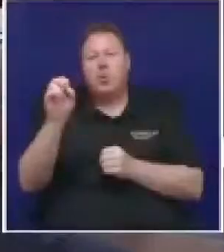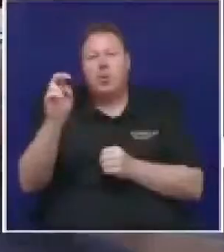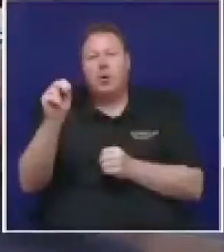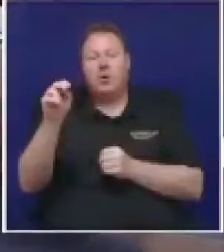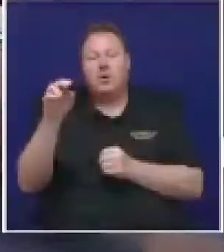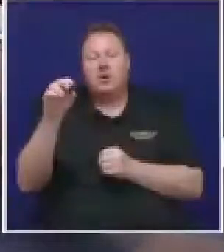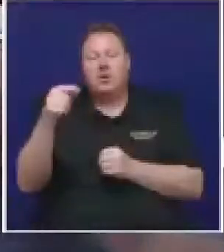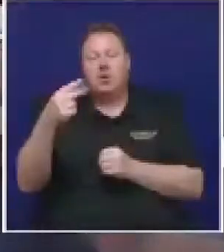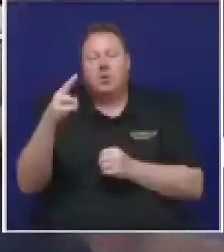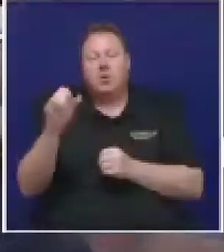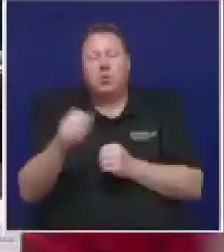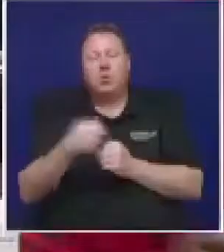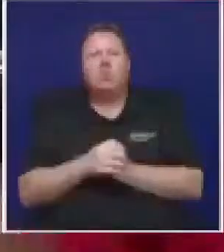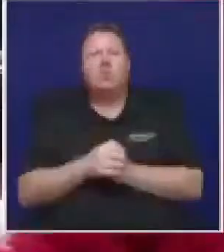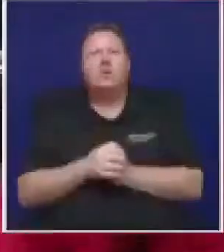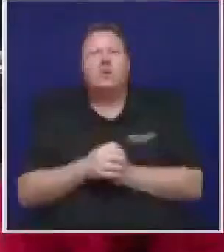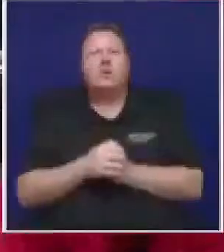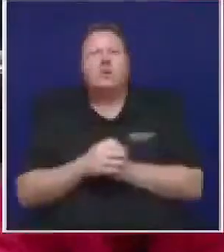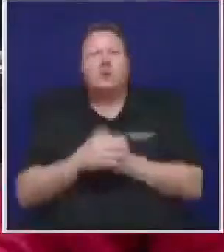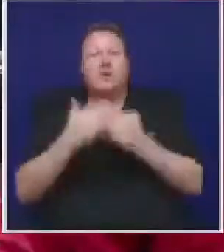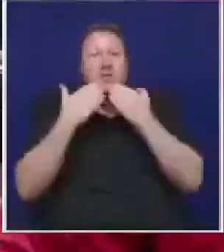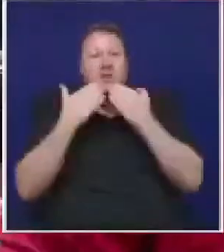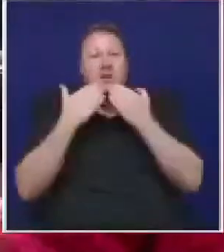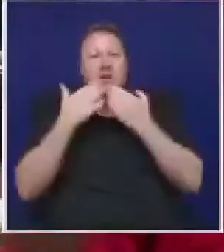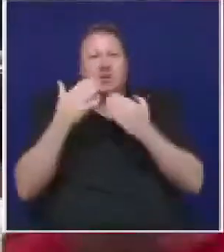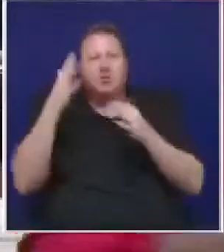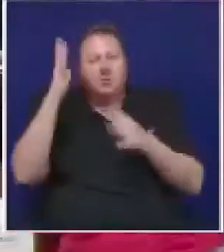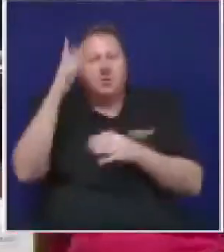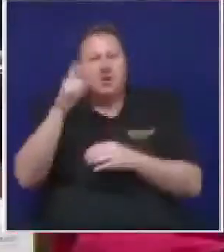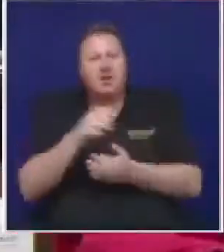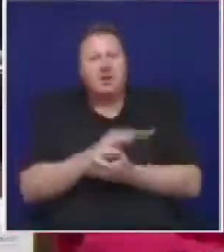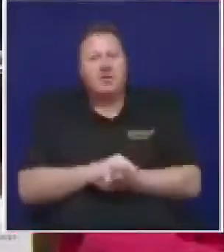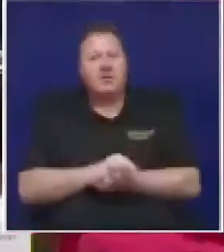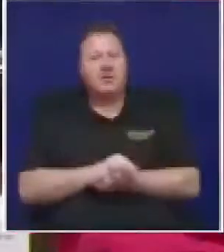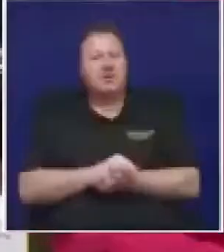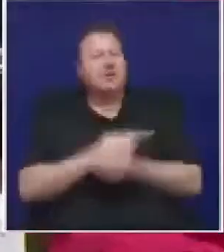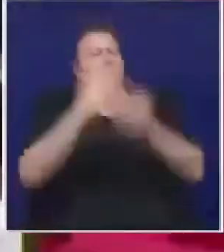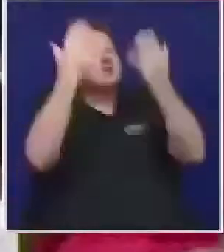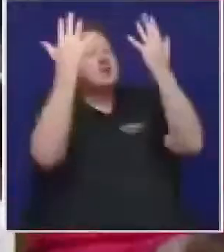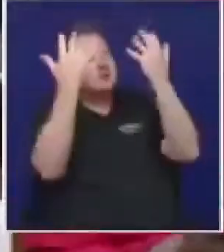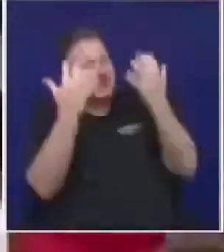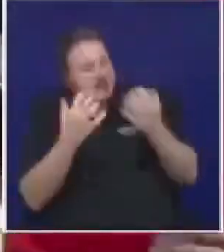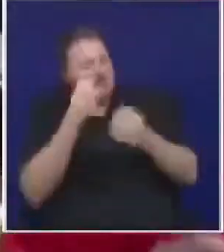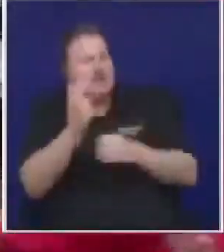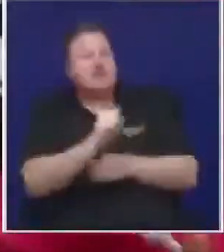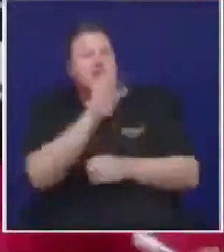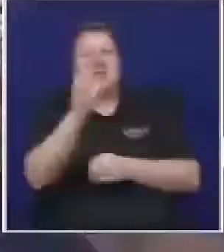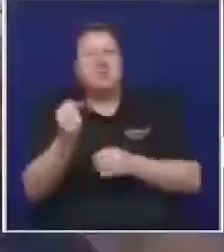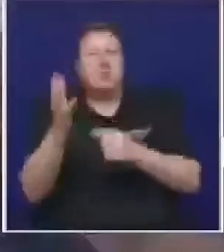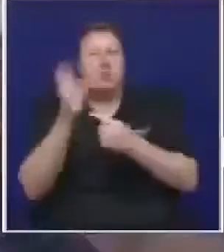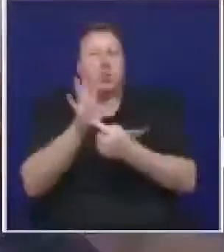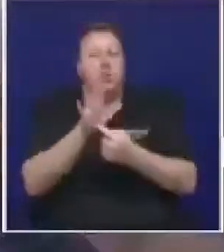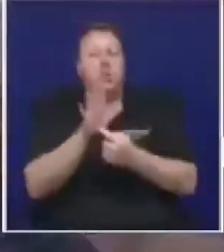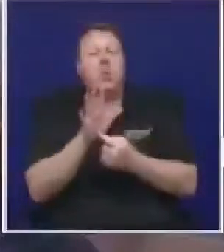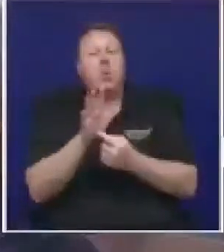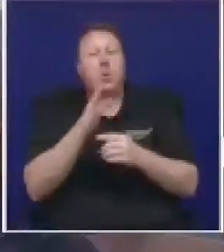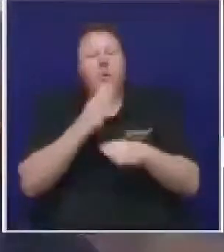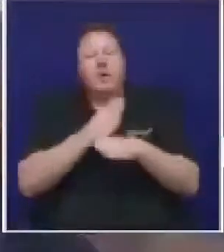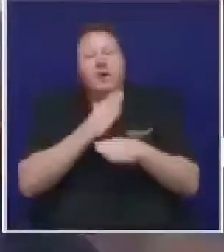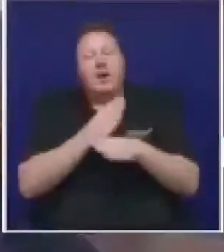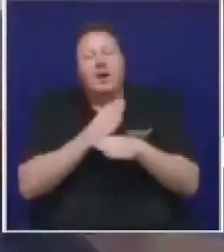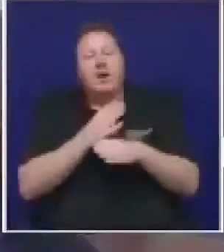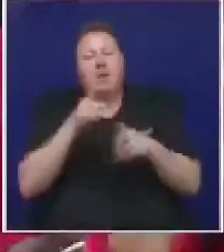Thank you, Speaker. Thank you, Speaker. Statistics South Africa published their quarterly labor survey